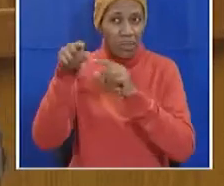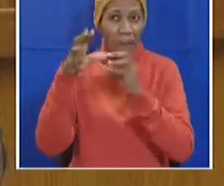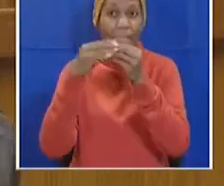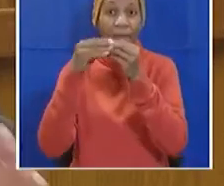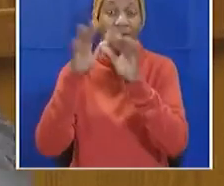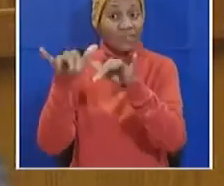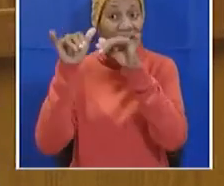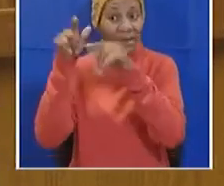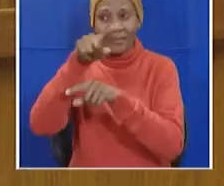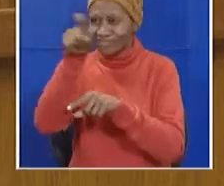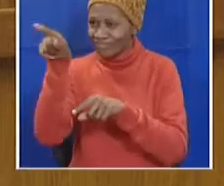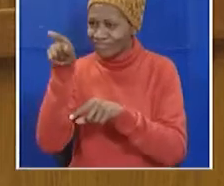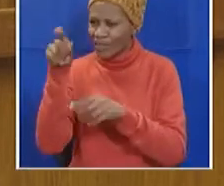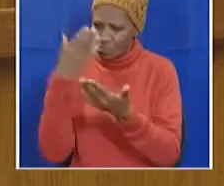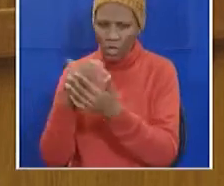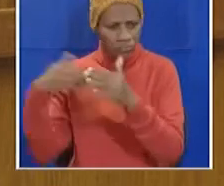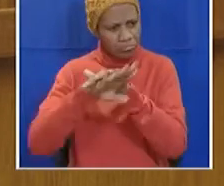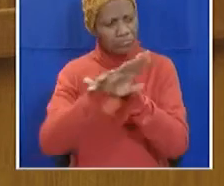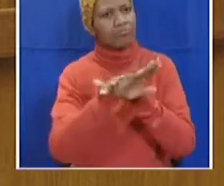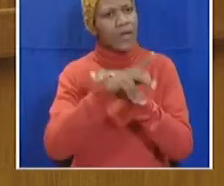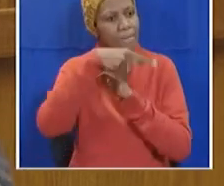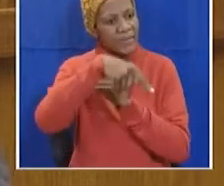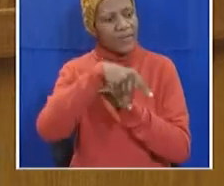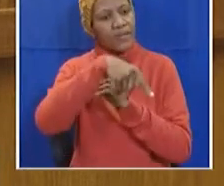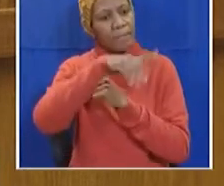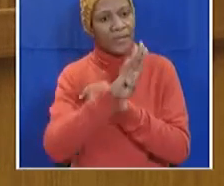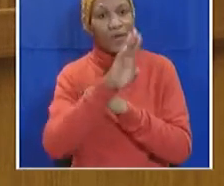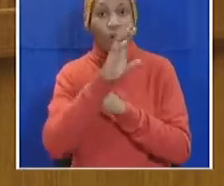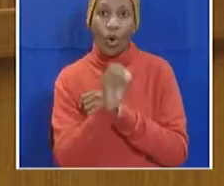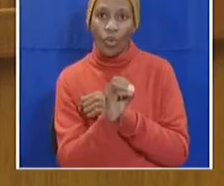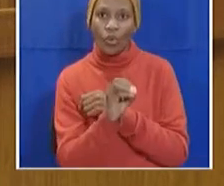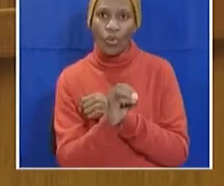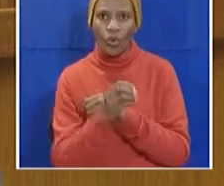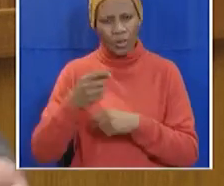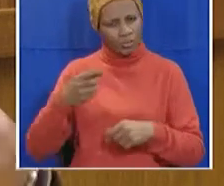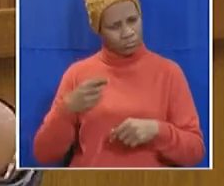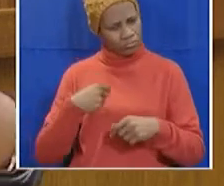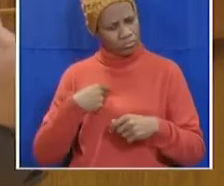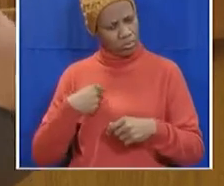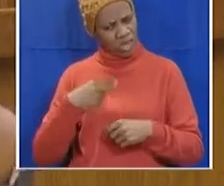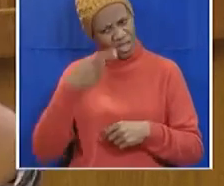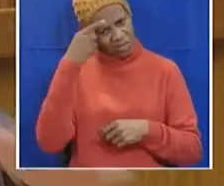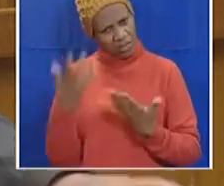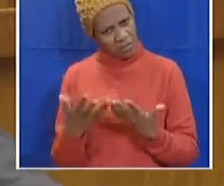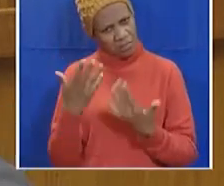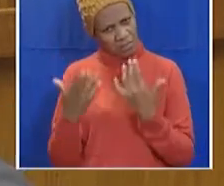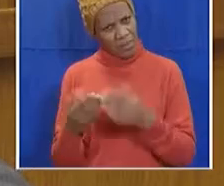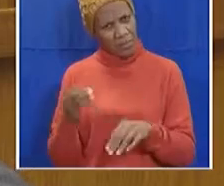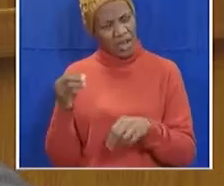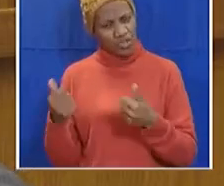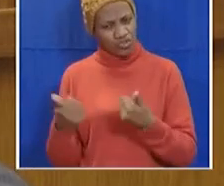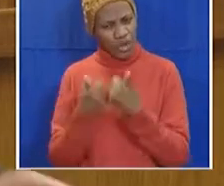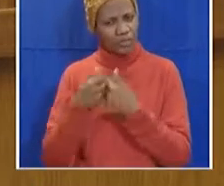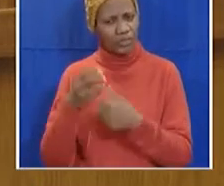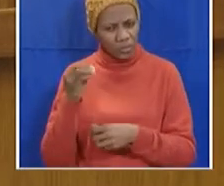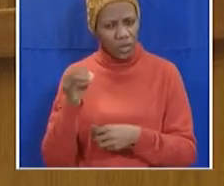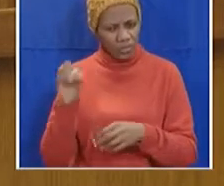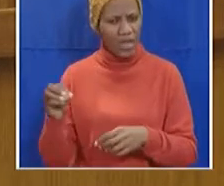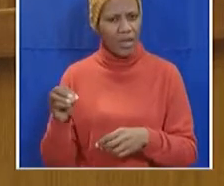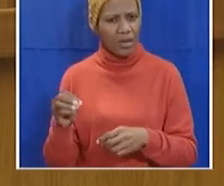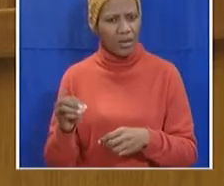could approach their Parliamentary Budget Office, and we're slightly concerned now that there might be constraints upon us as members of